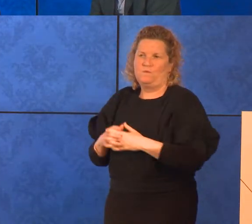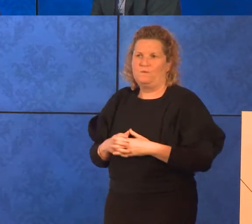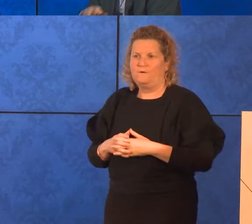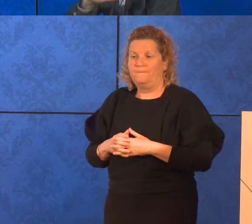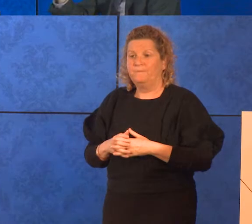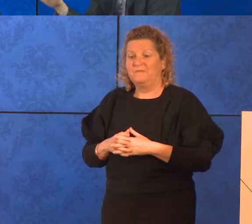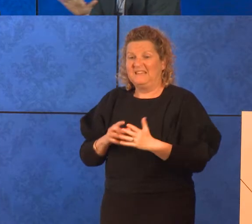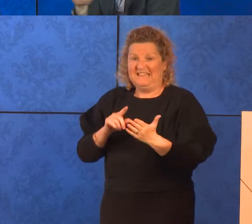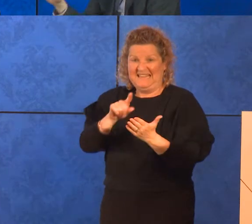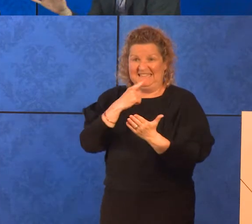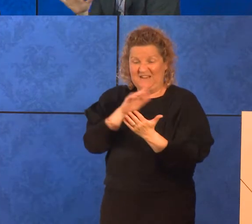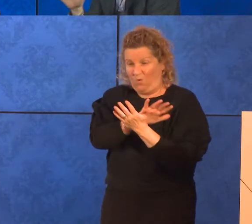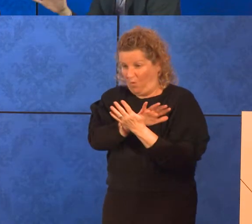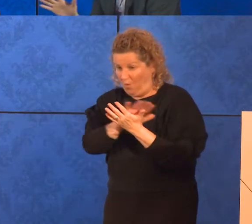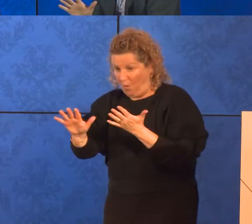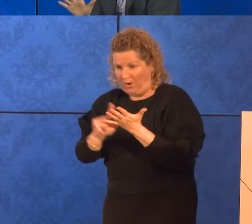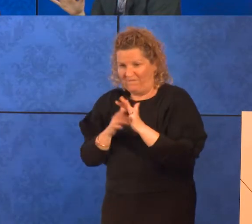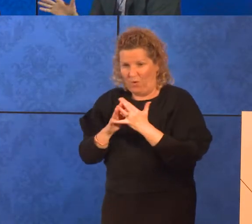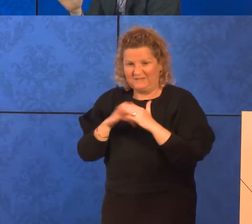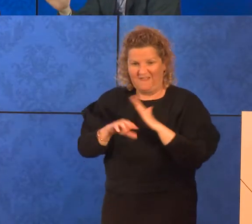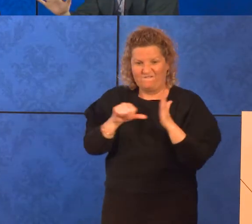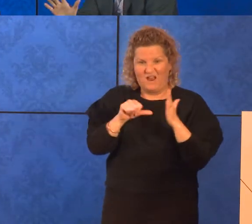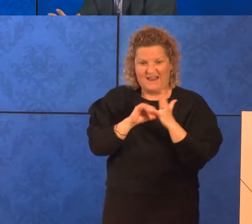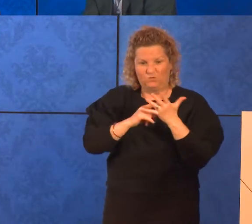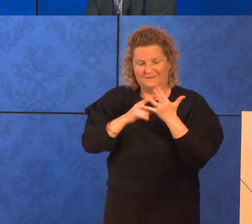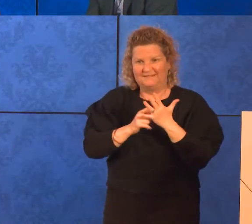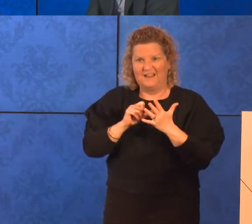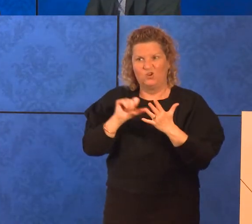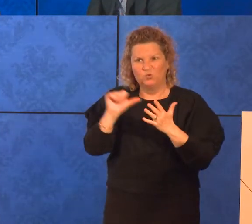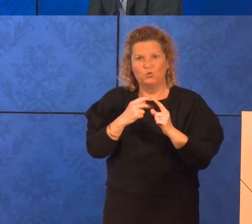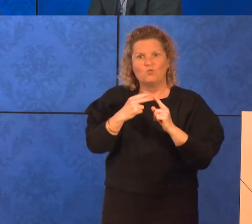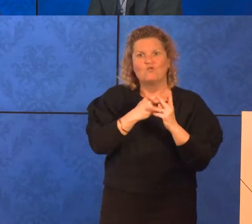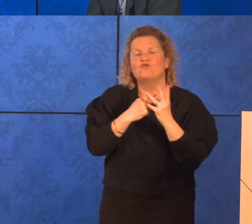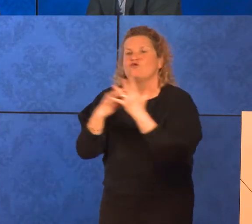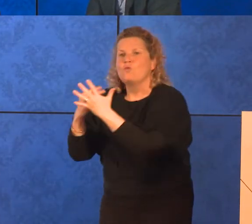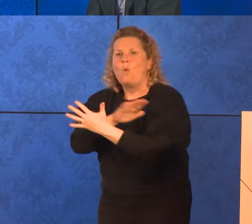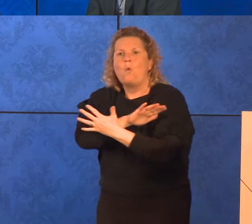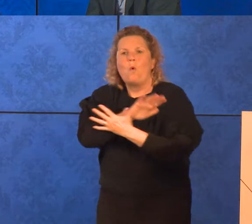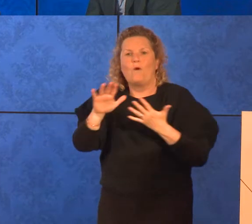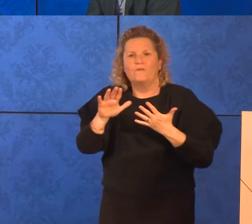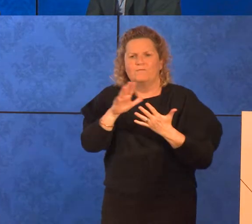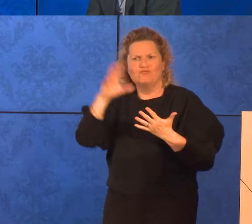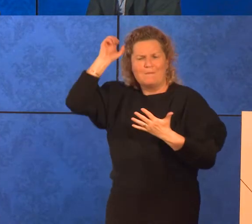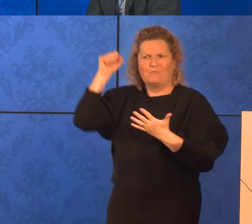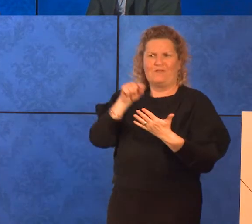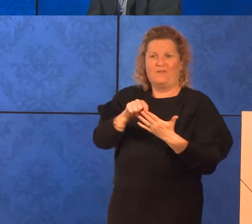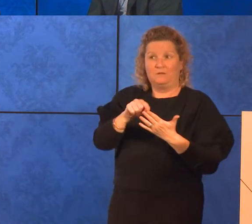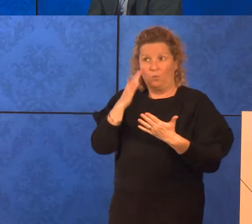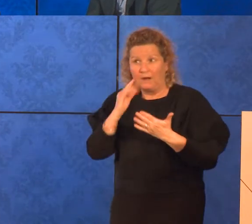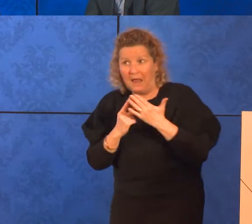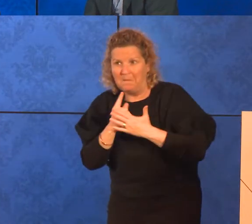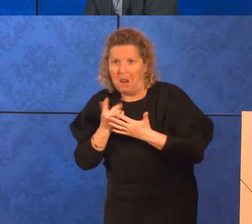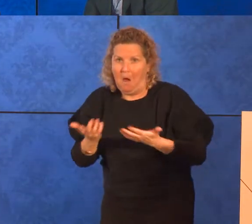said that basically all the laws in the financial sector should be reviewed with that in mind. Not sure when that's going to